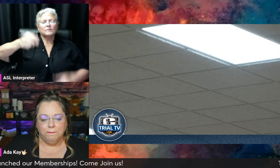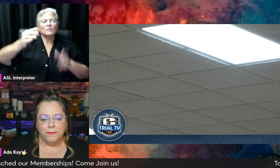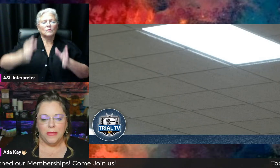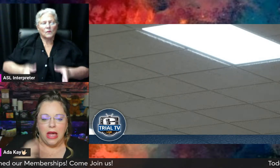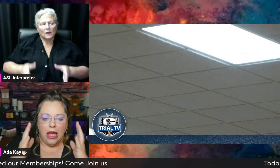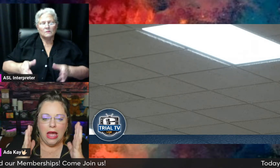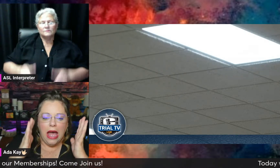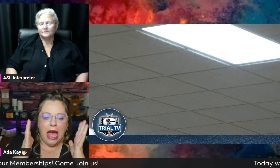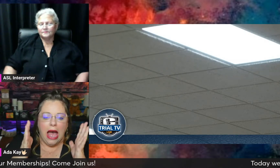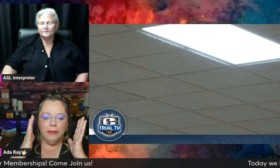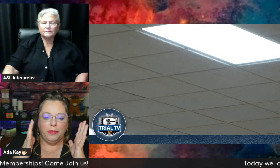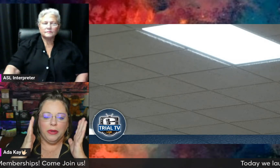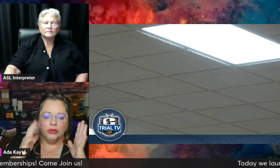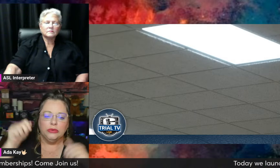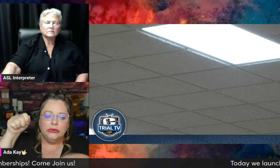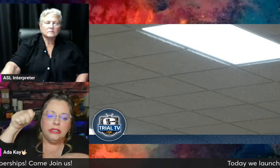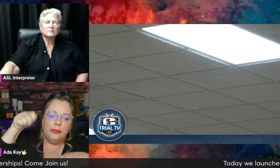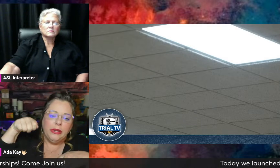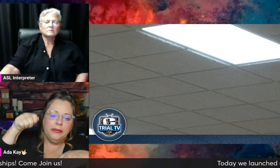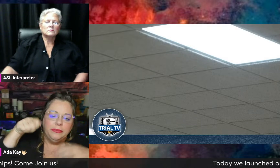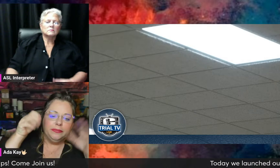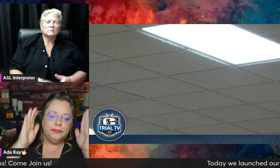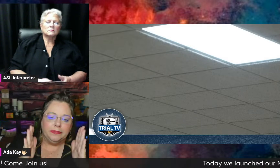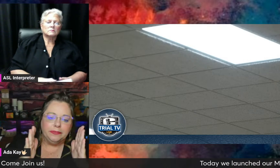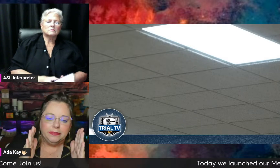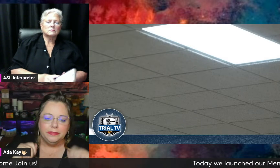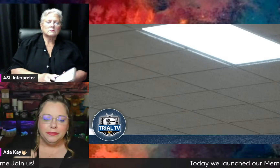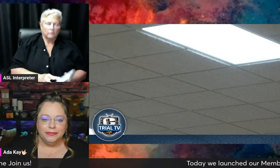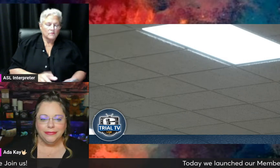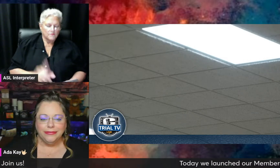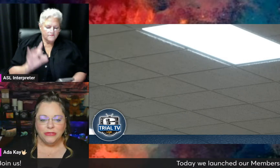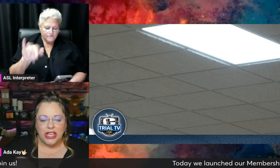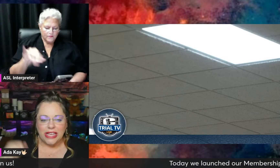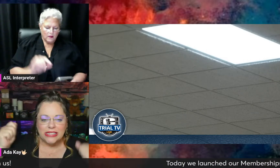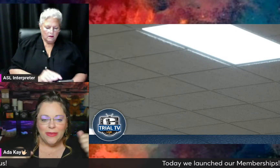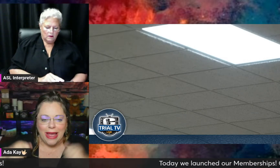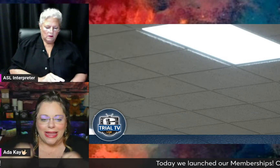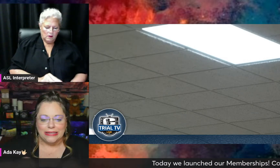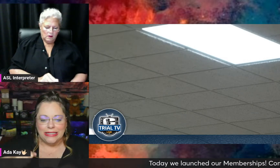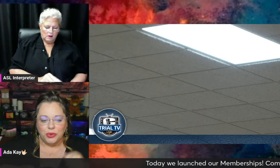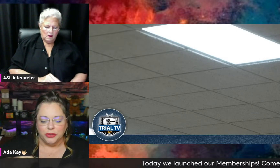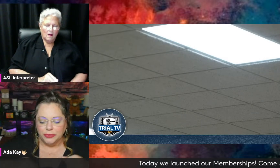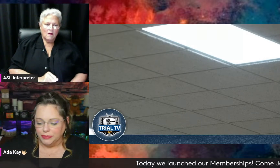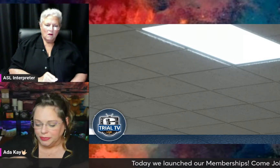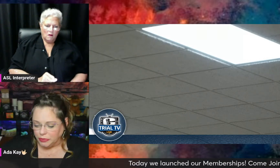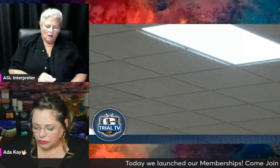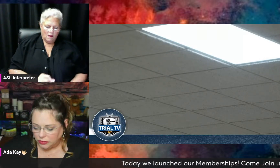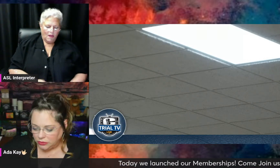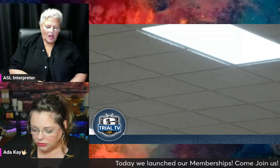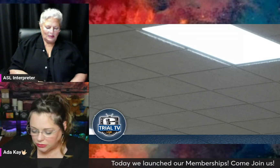Yep. I'm up here. It'd be, you can't see my hands down